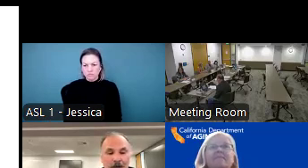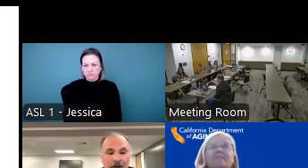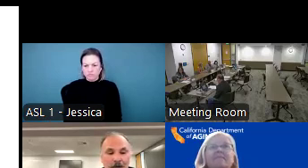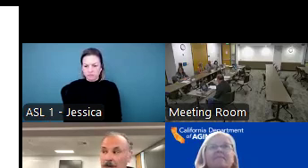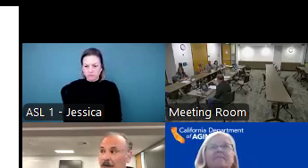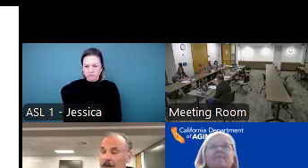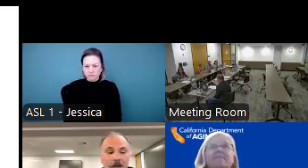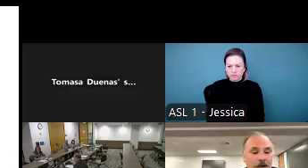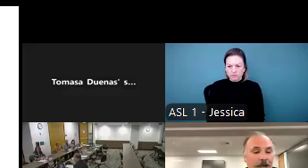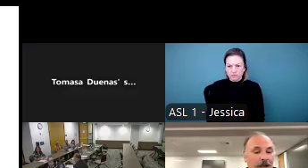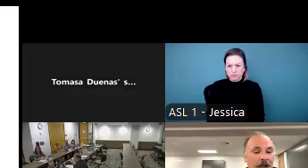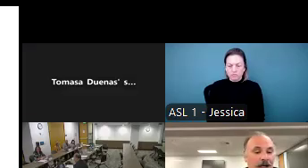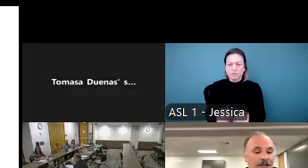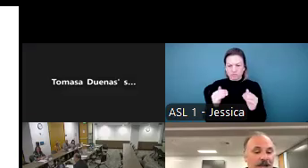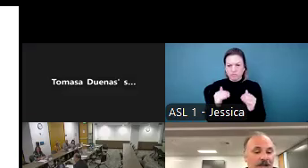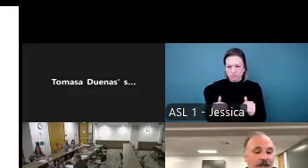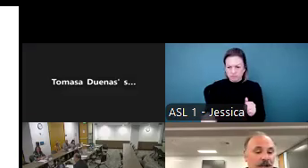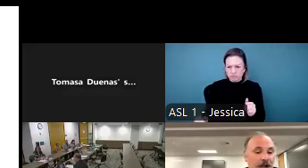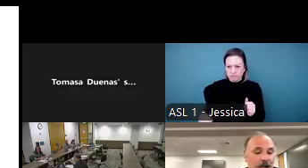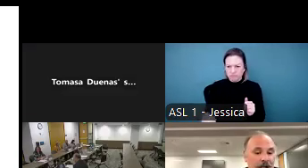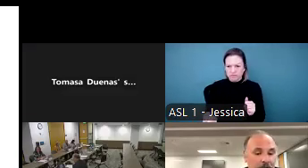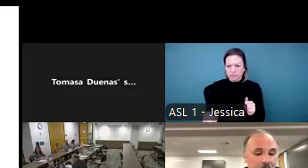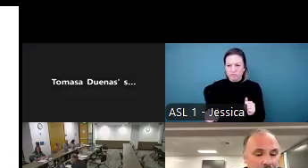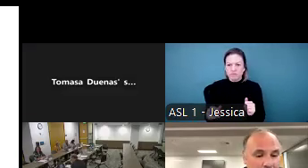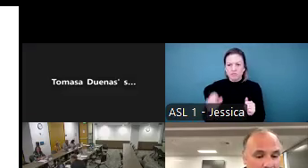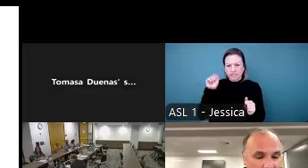It's okay. Next. Okay, Senator,